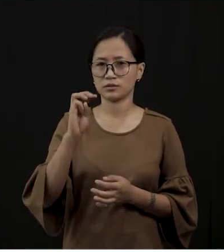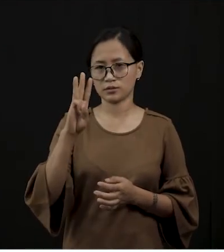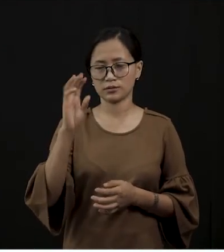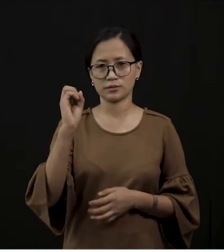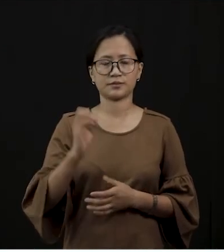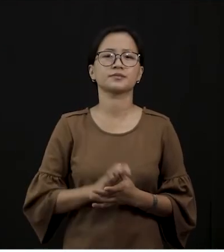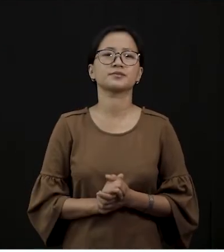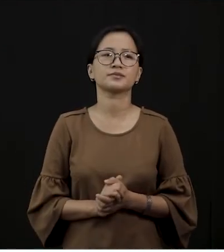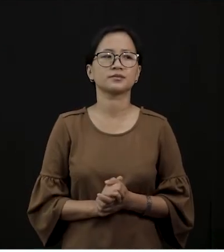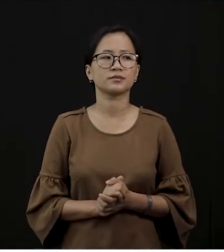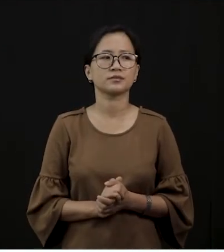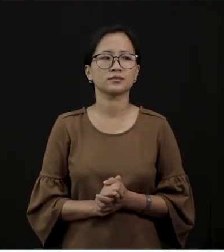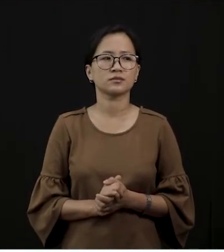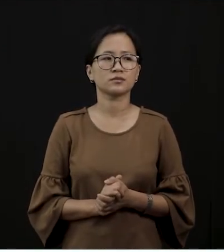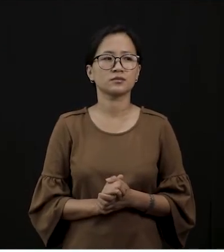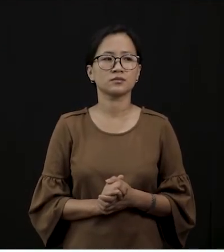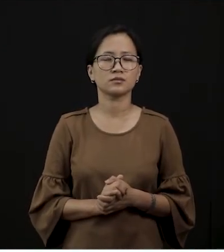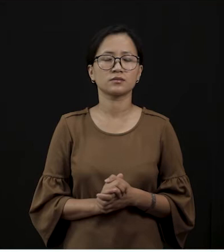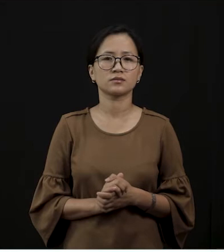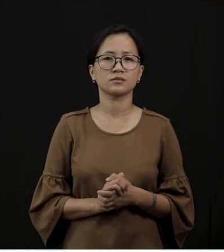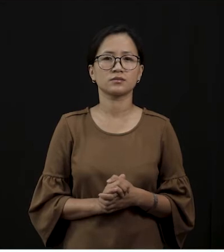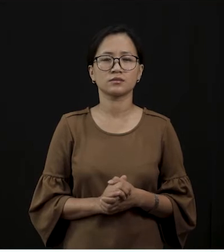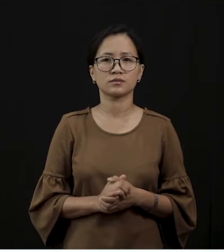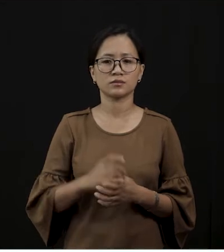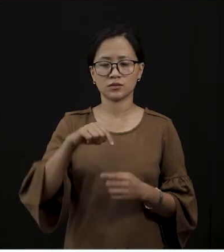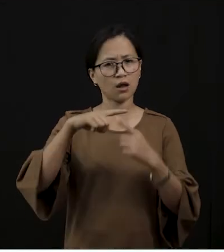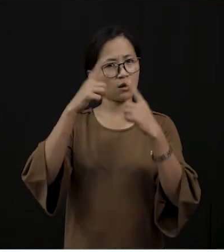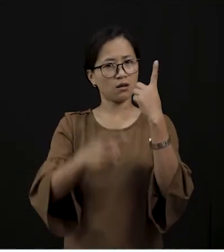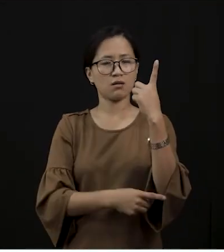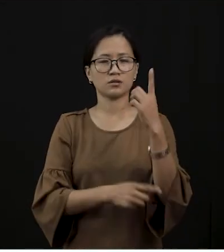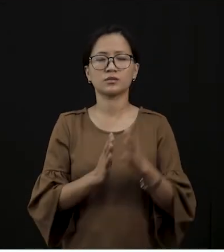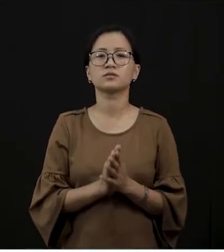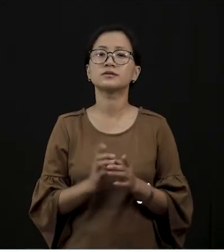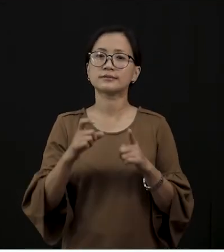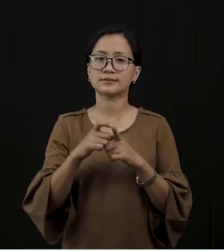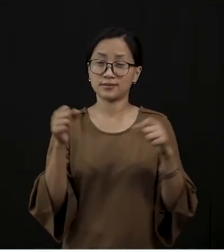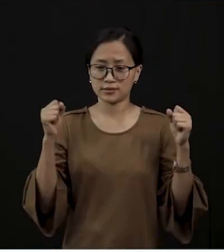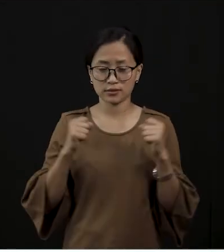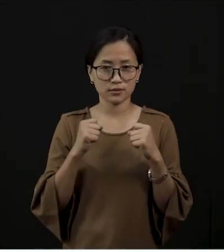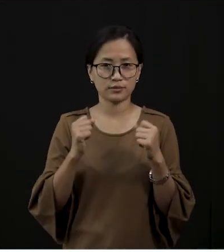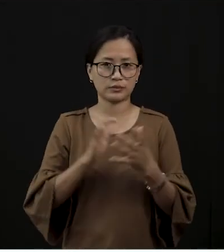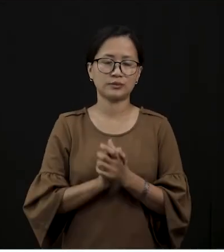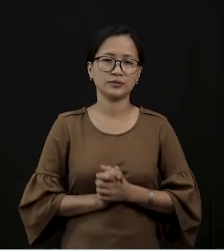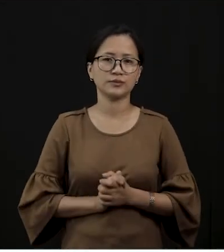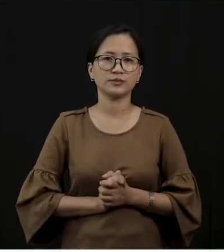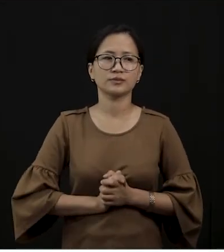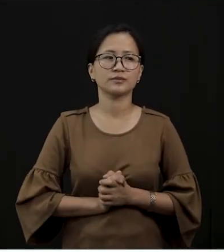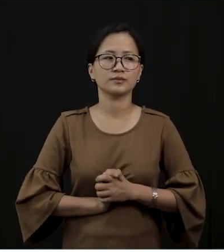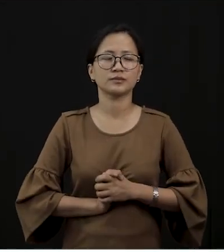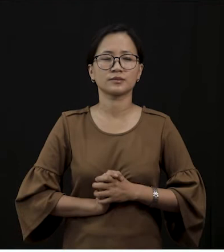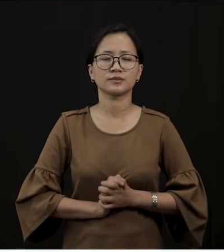30. Okay. Then, this is the last month. That is December.